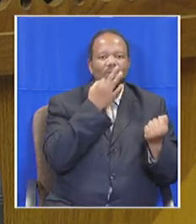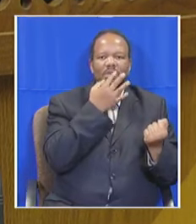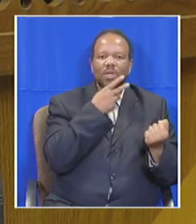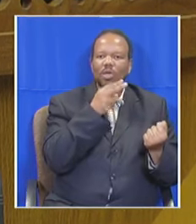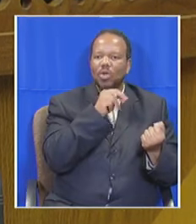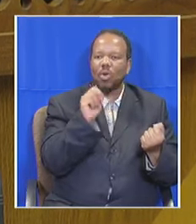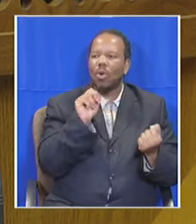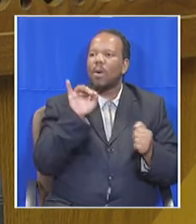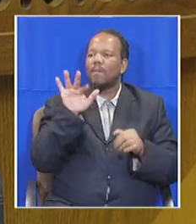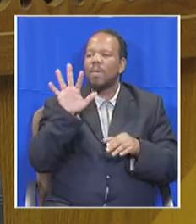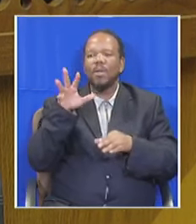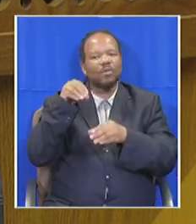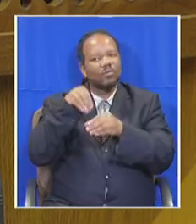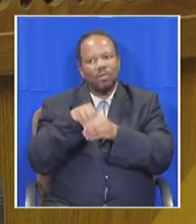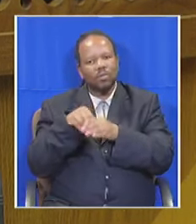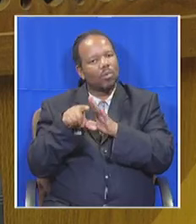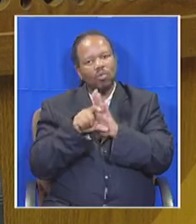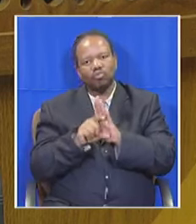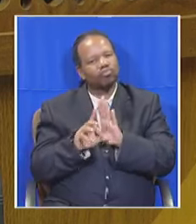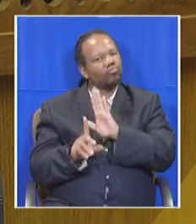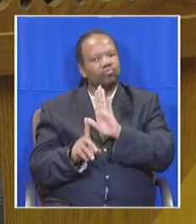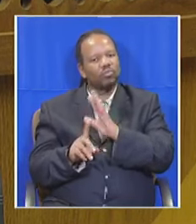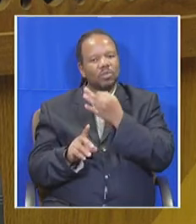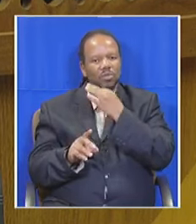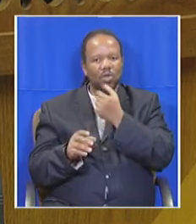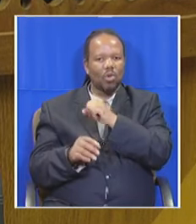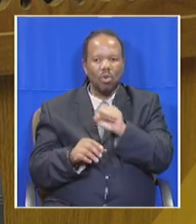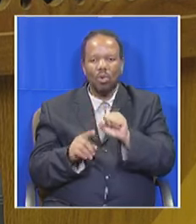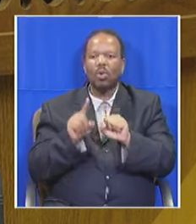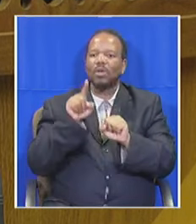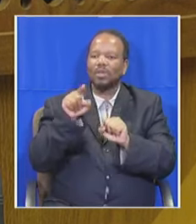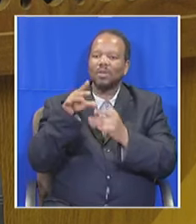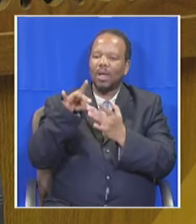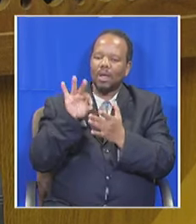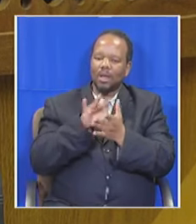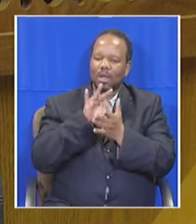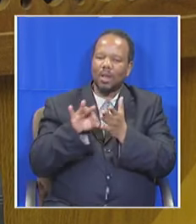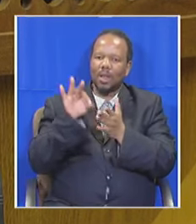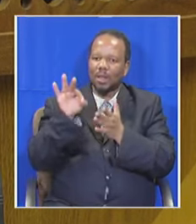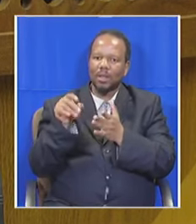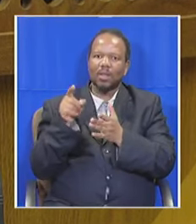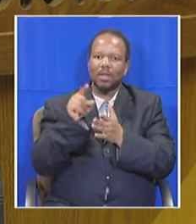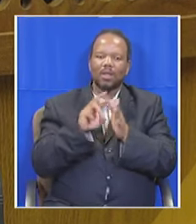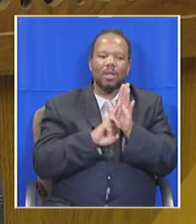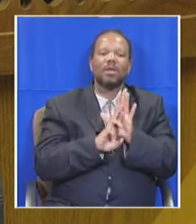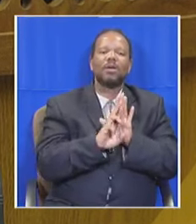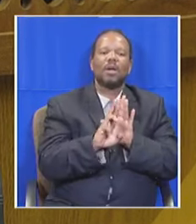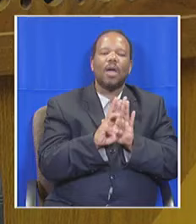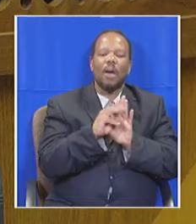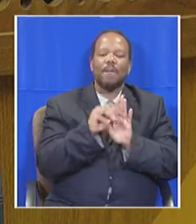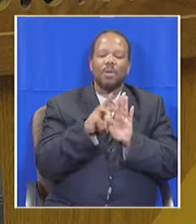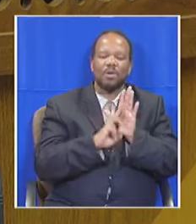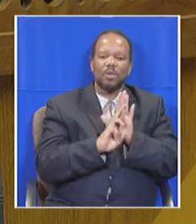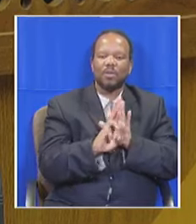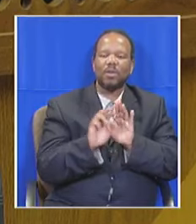need not participate in the legislative processes as its elected representatives are speaking on the public's behalf." End